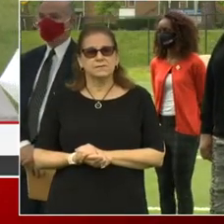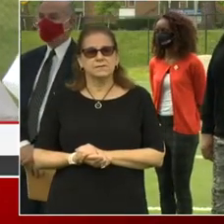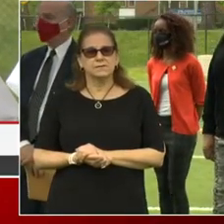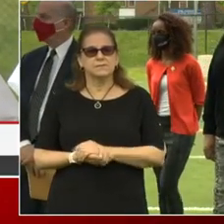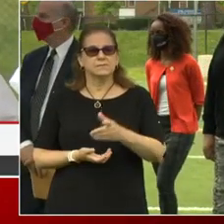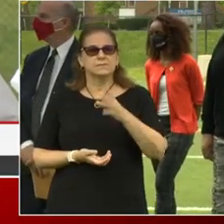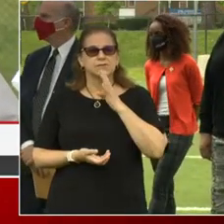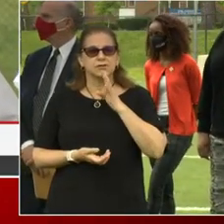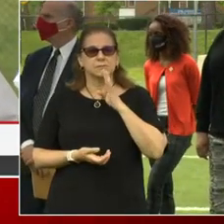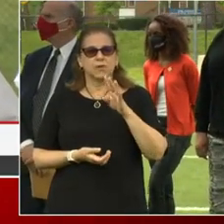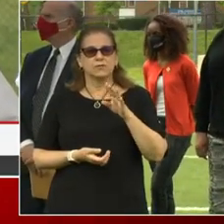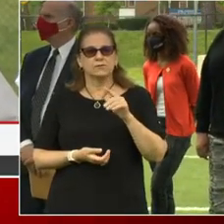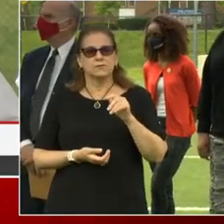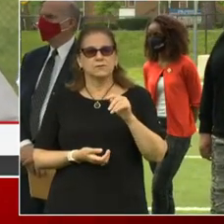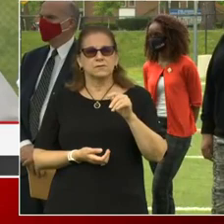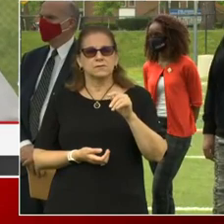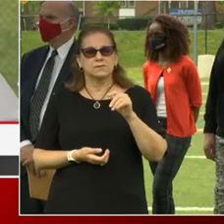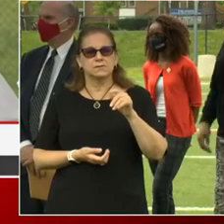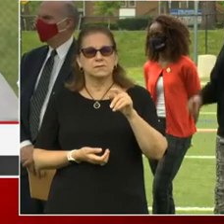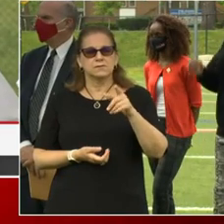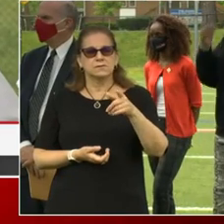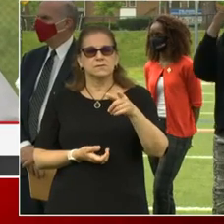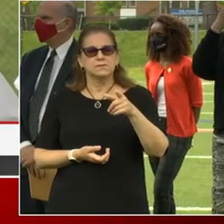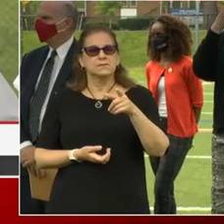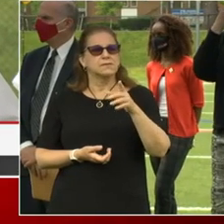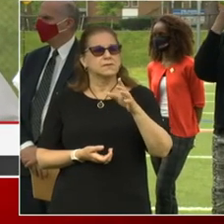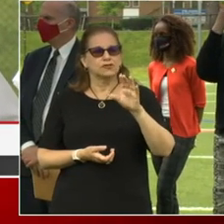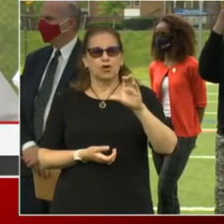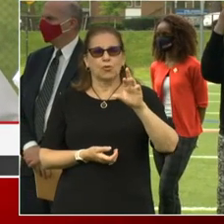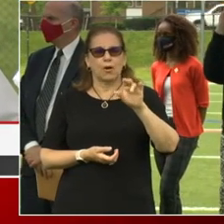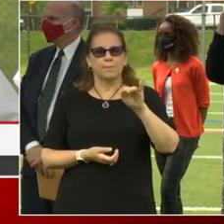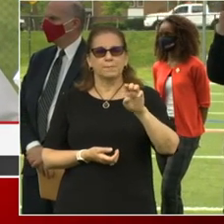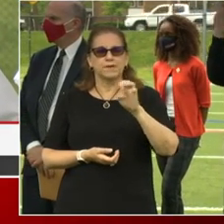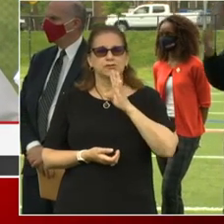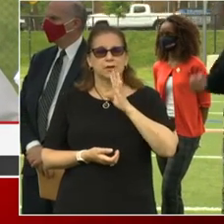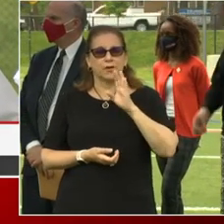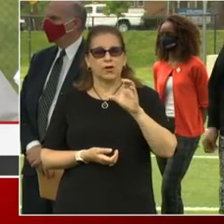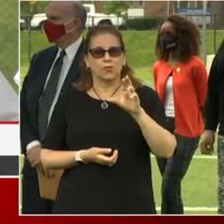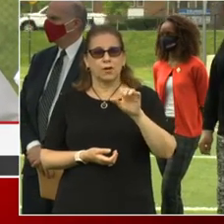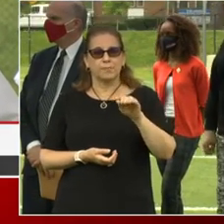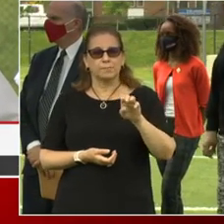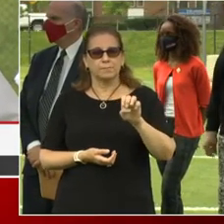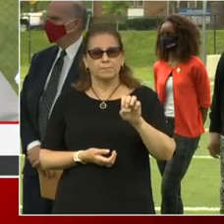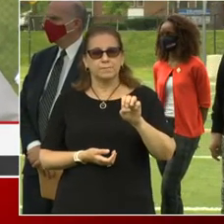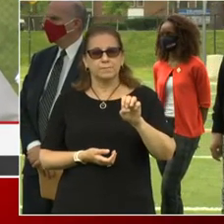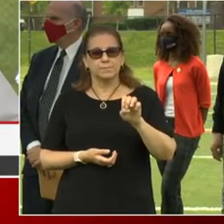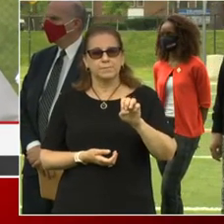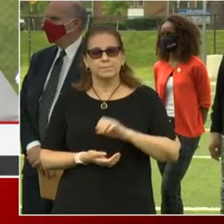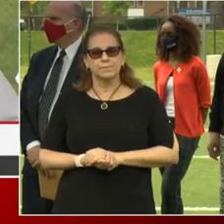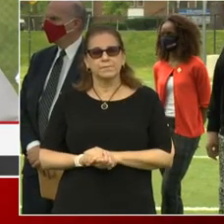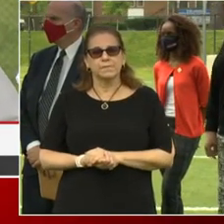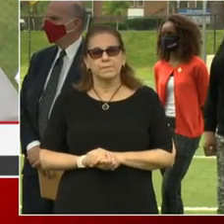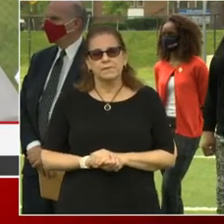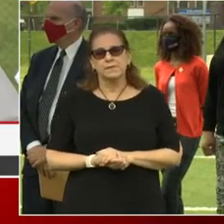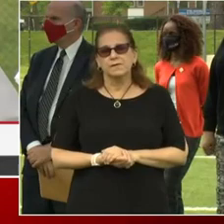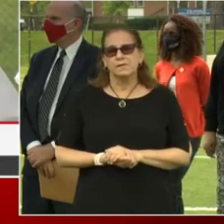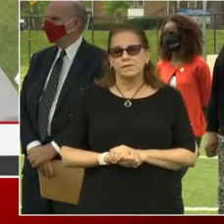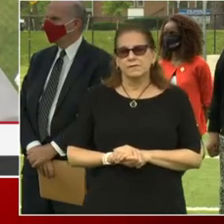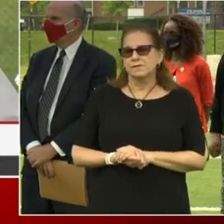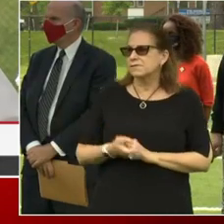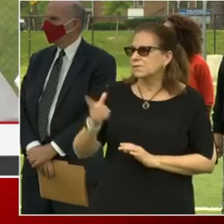tragic shooting of the child who was sitting in his father's car that happened a few months ago where... Carmelo